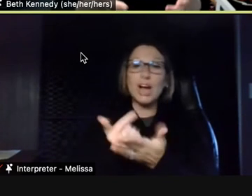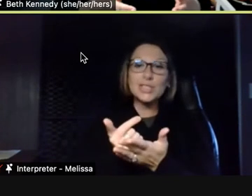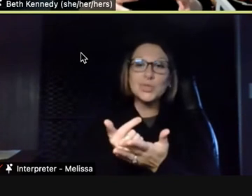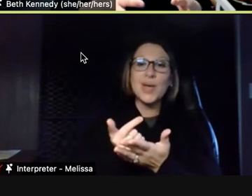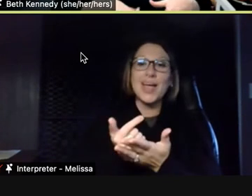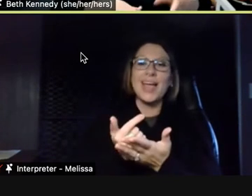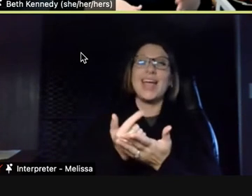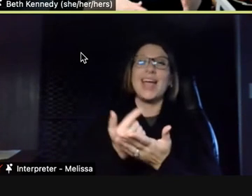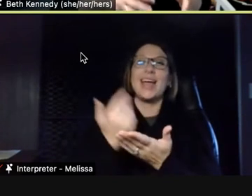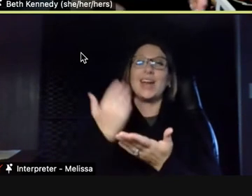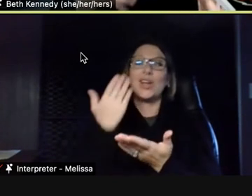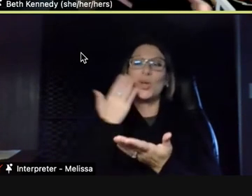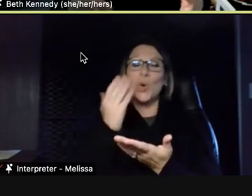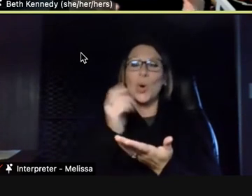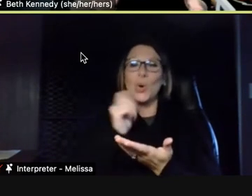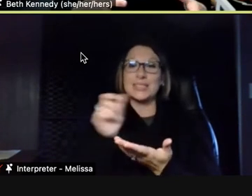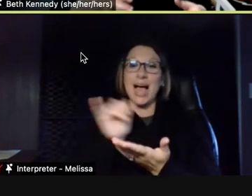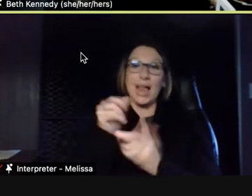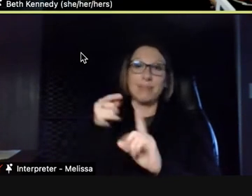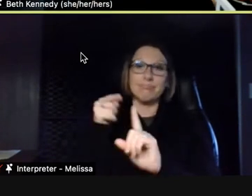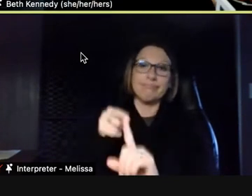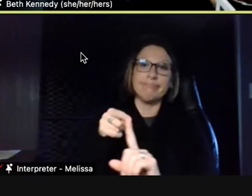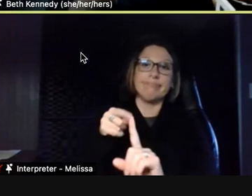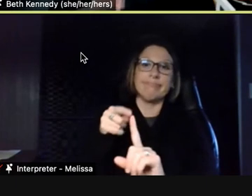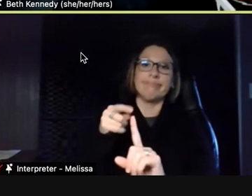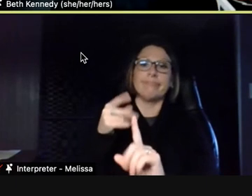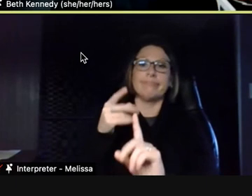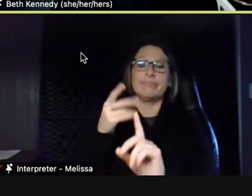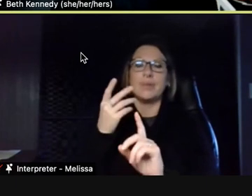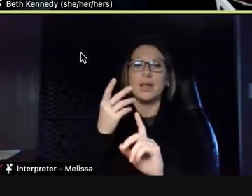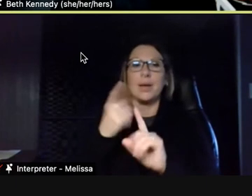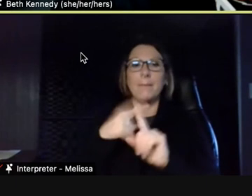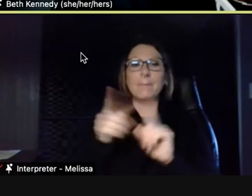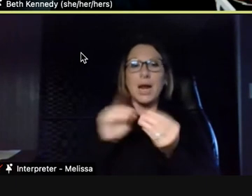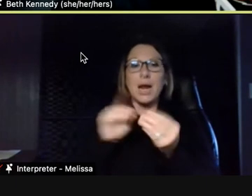20 is the pinnacle, but it's just where we're at right now. So